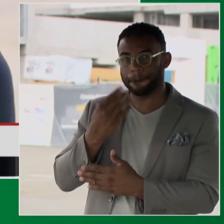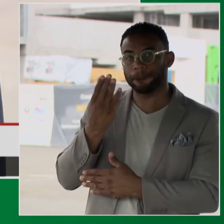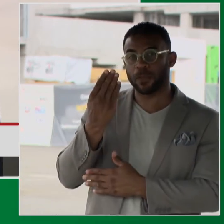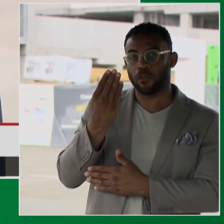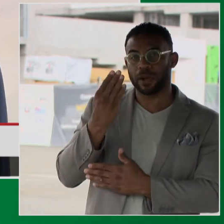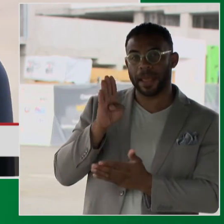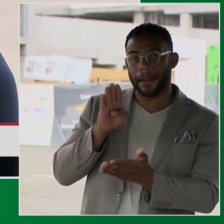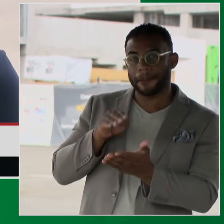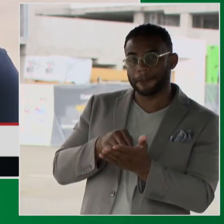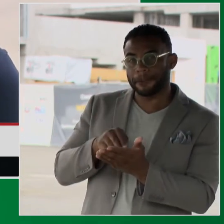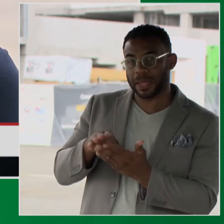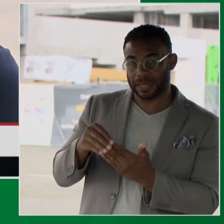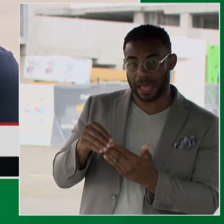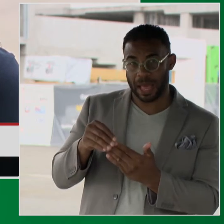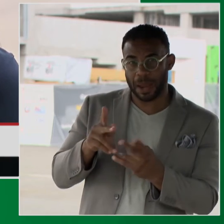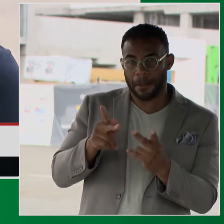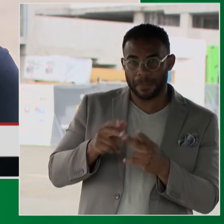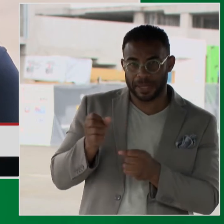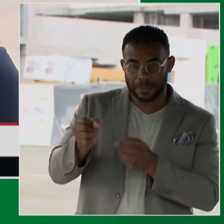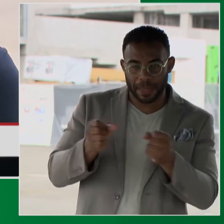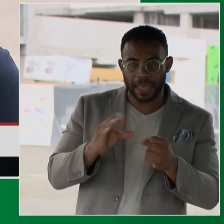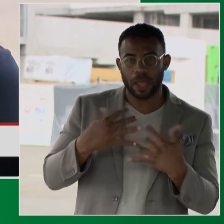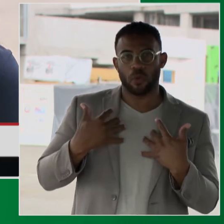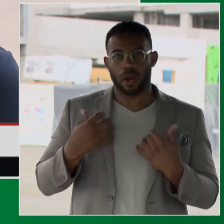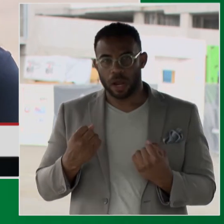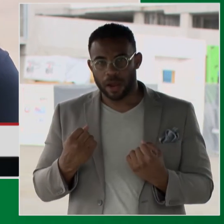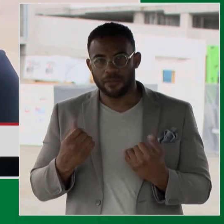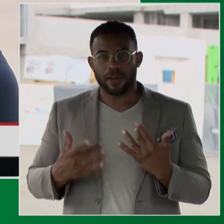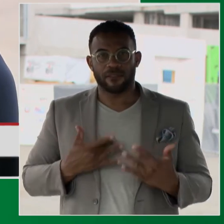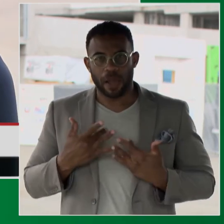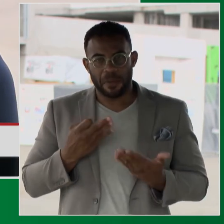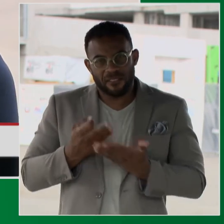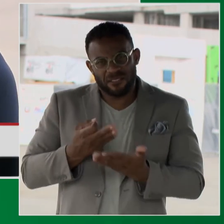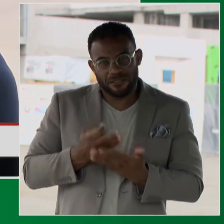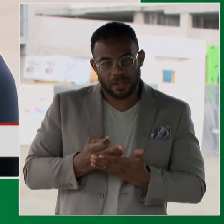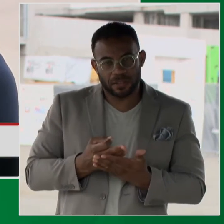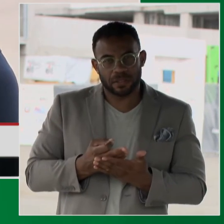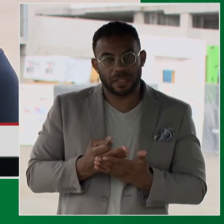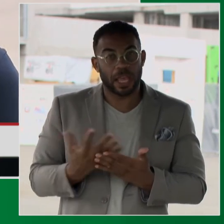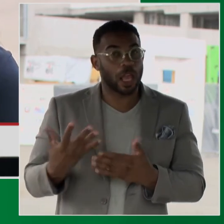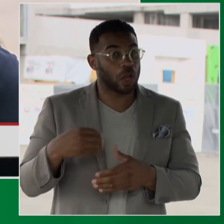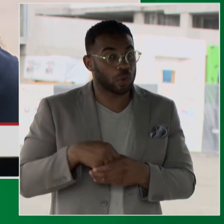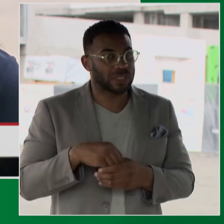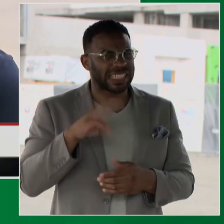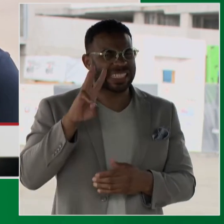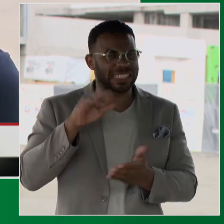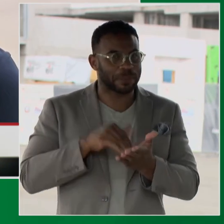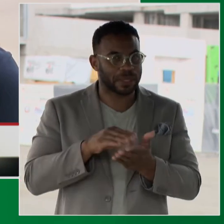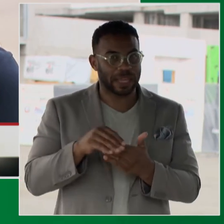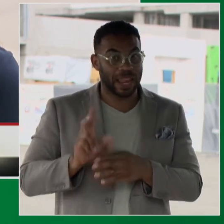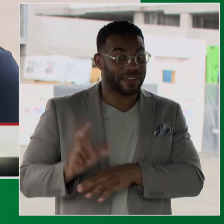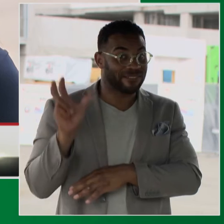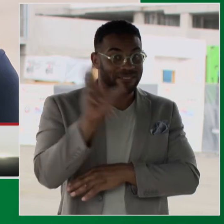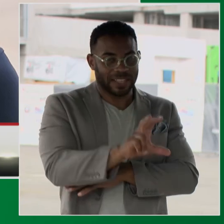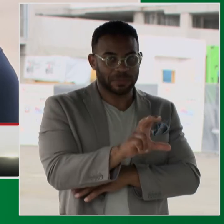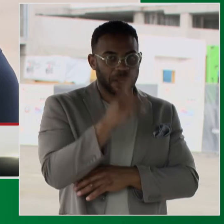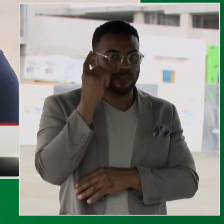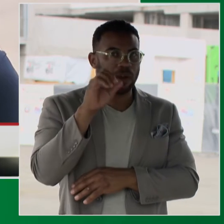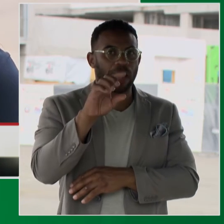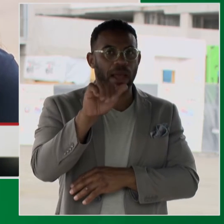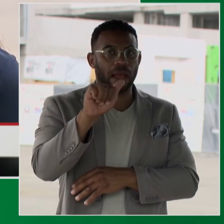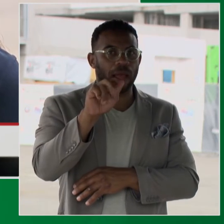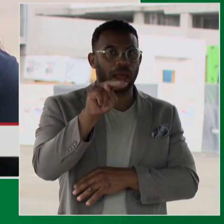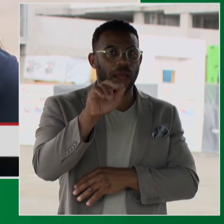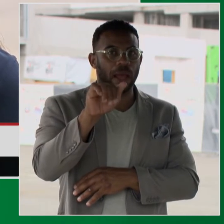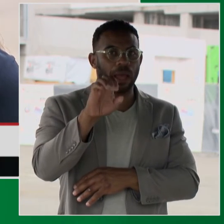million placemaking and recovery and vibrancy fund includes a $6 million investment for the